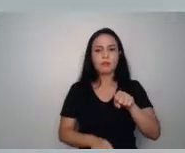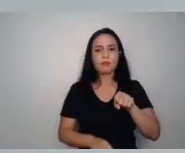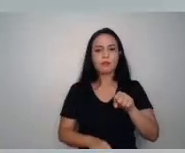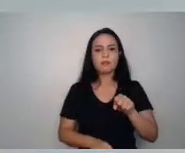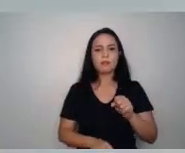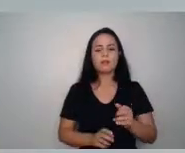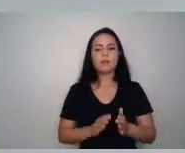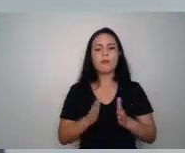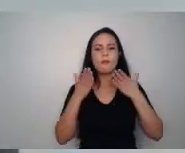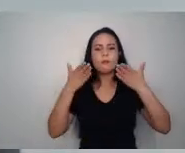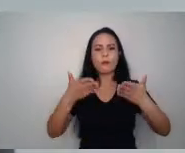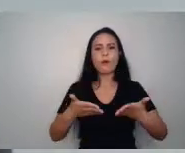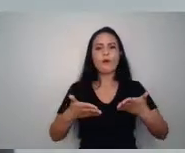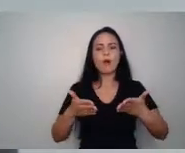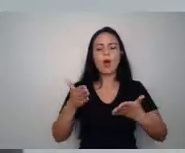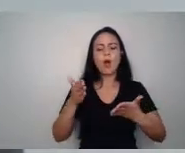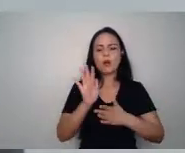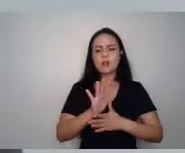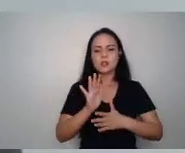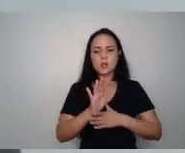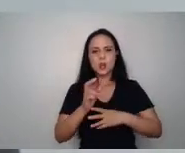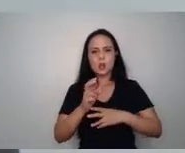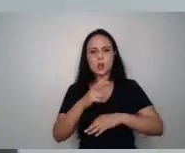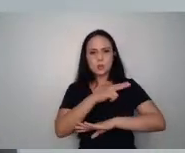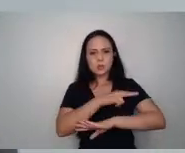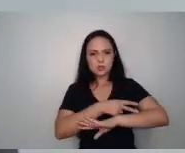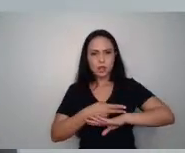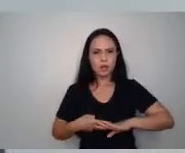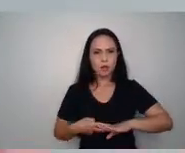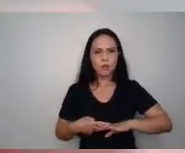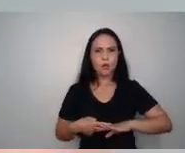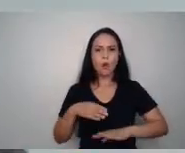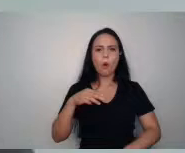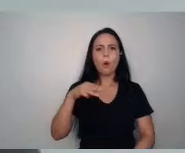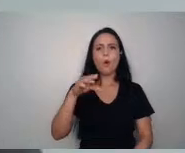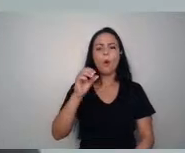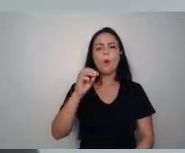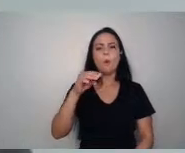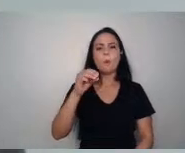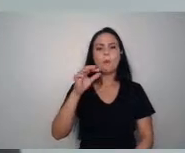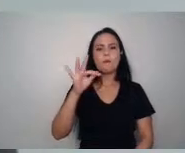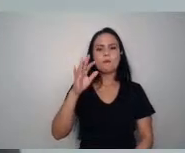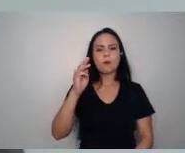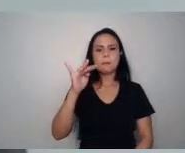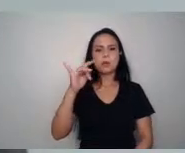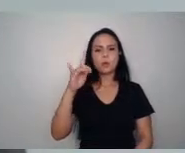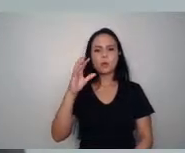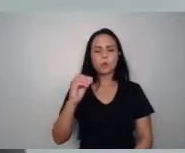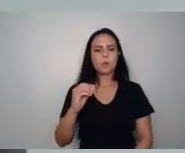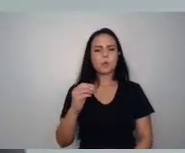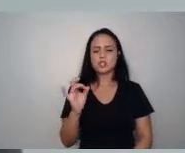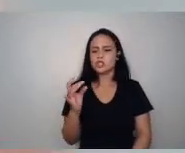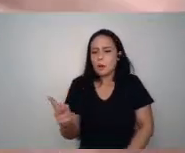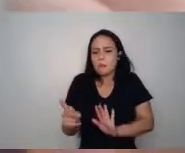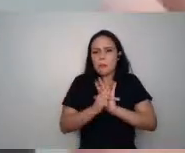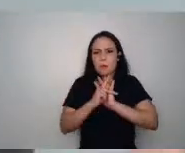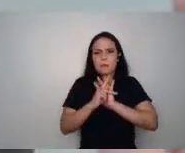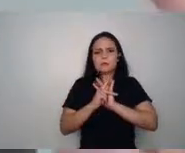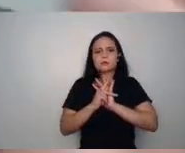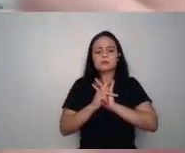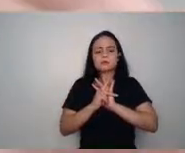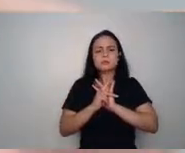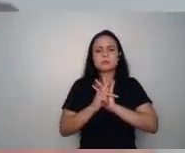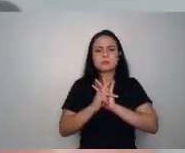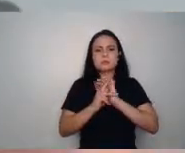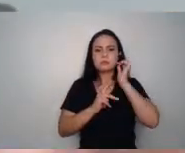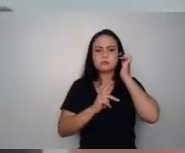trying to debase a public person and authority, and this is a homophobic behavior as